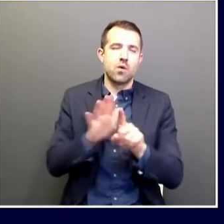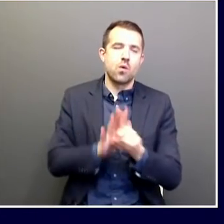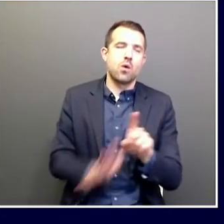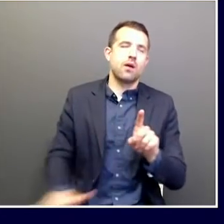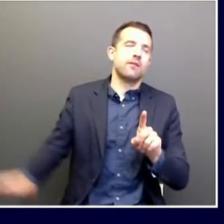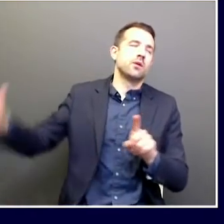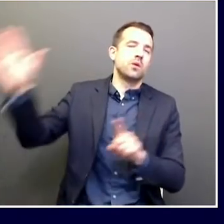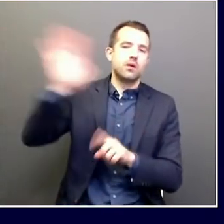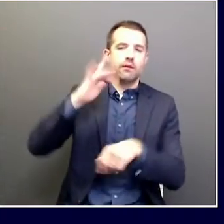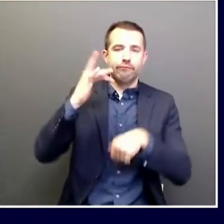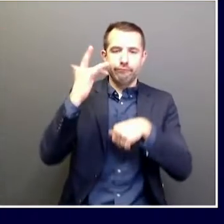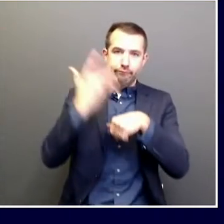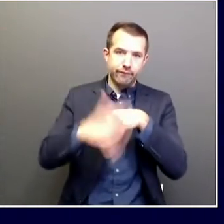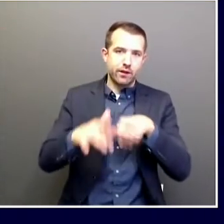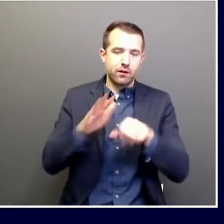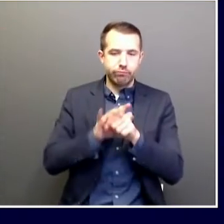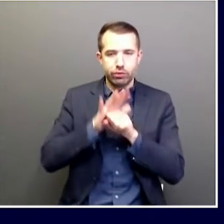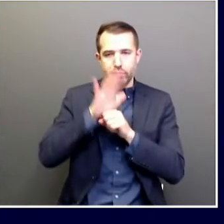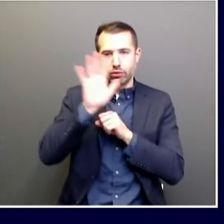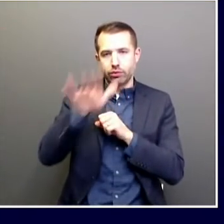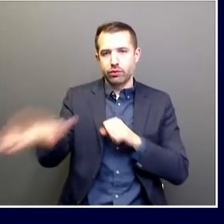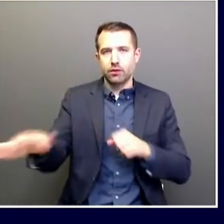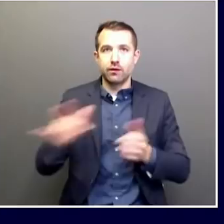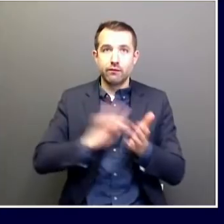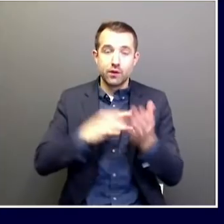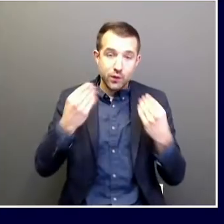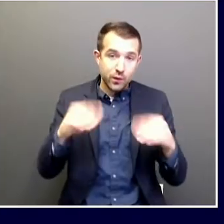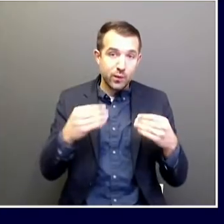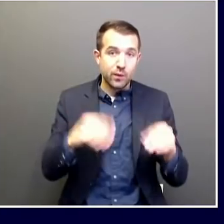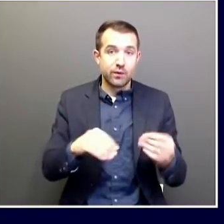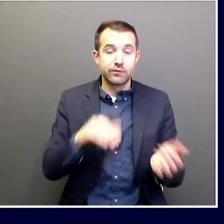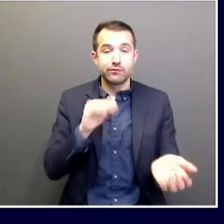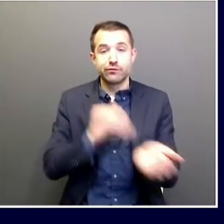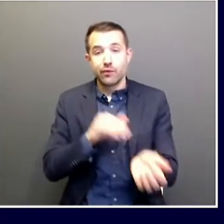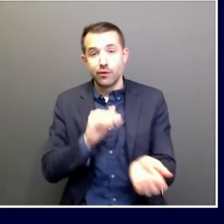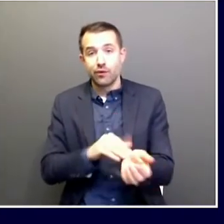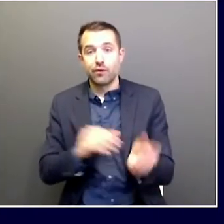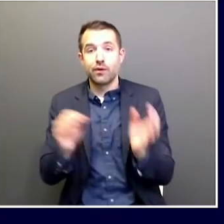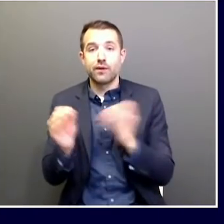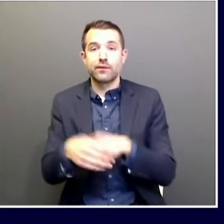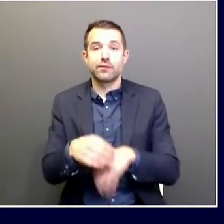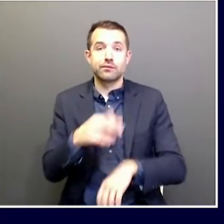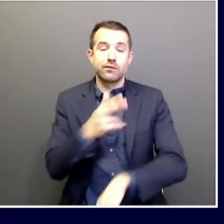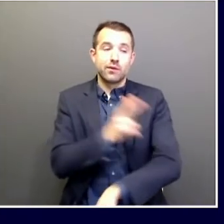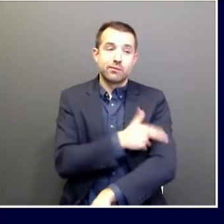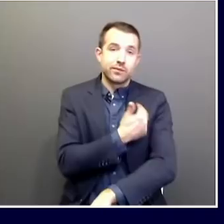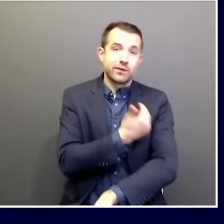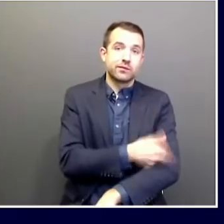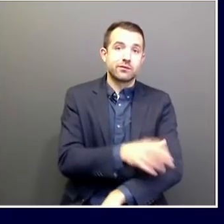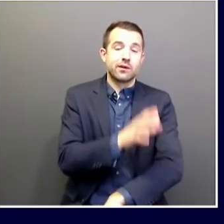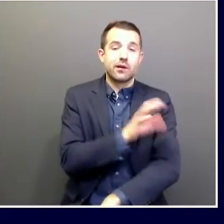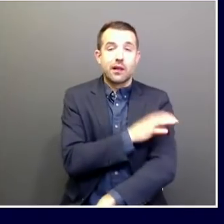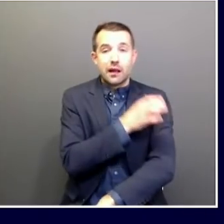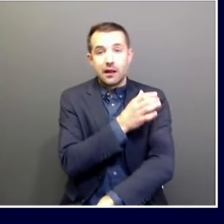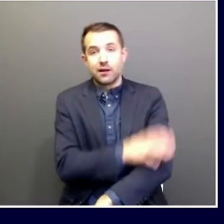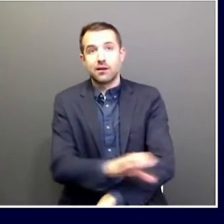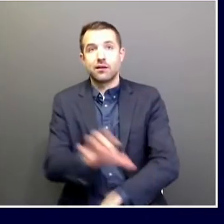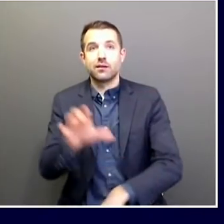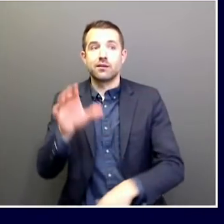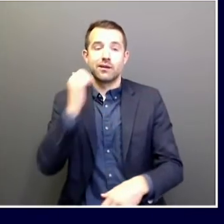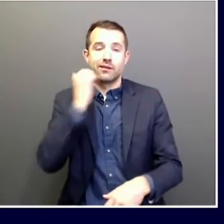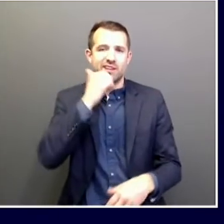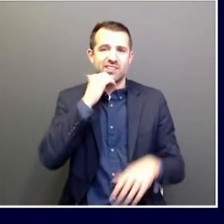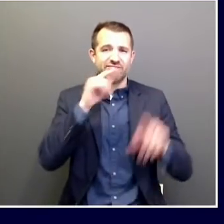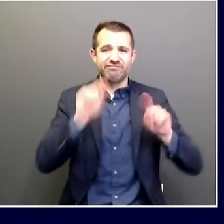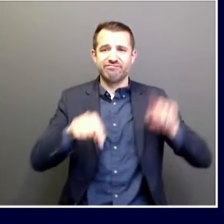was, Lauren, but more and more doctors' offices, more and more places that are just everyday locations where folks are